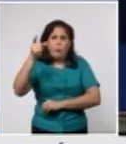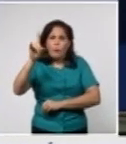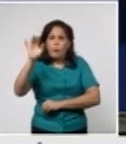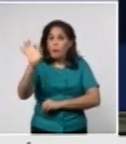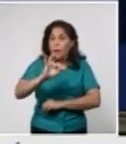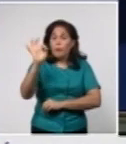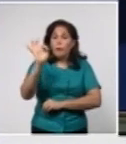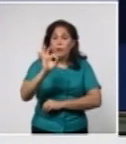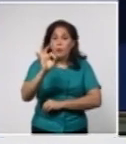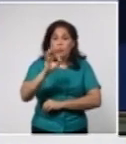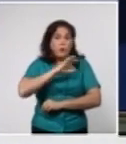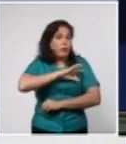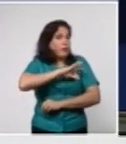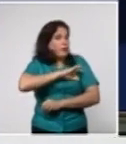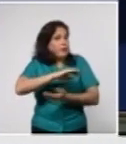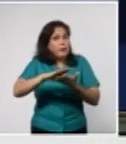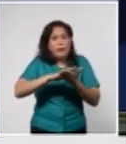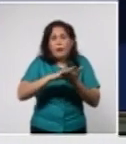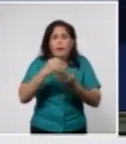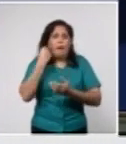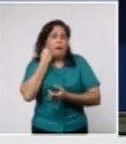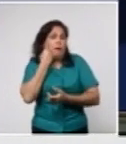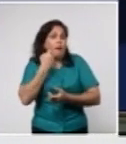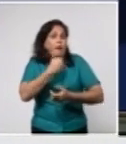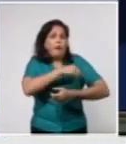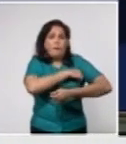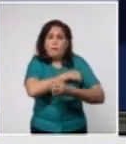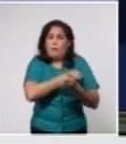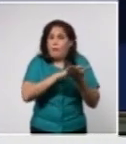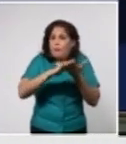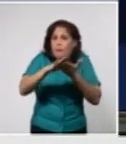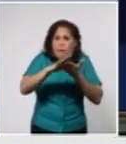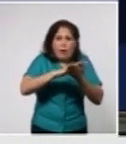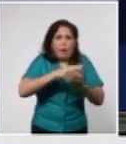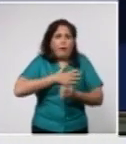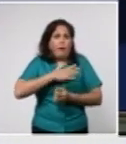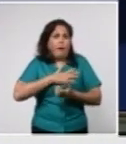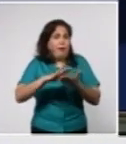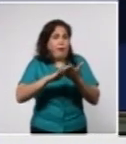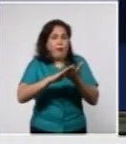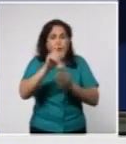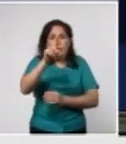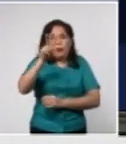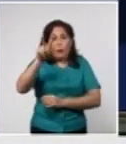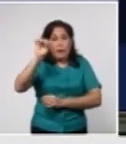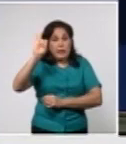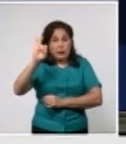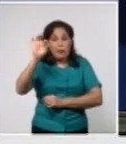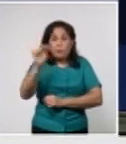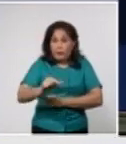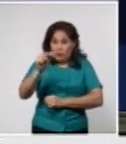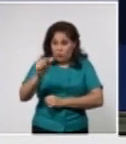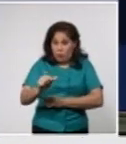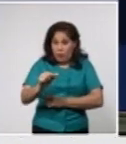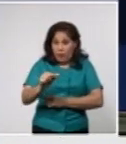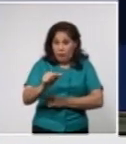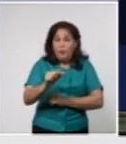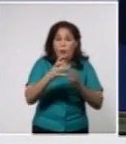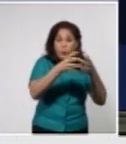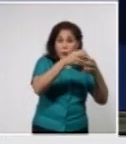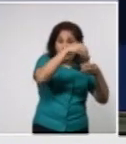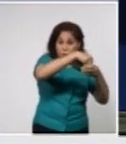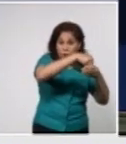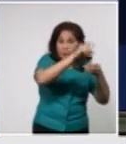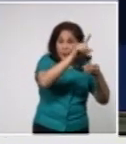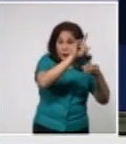is 78.9% of the cases have not had symptoms, did not have symptoms at the moment of their diagnosis.